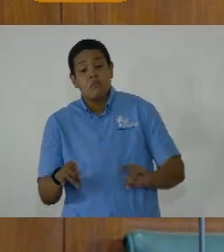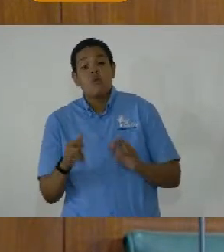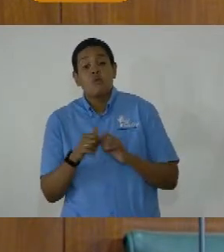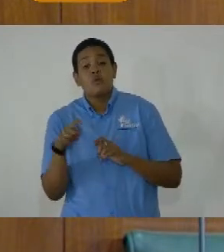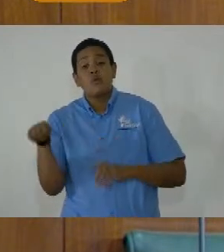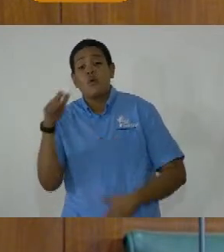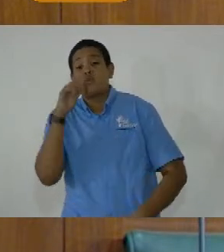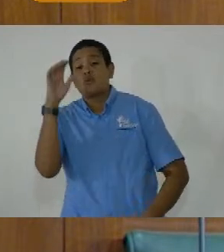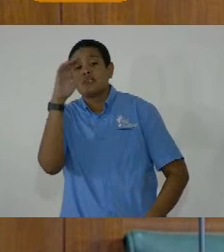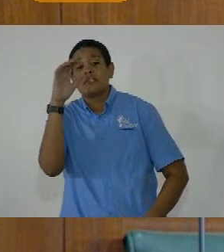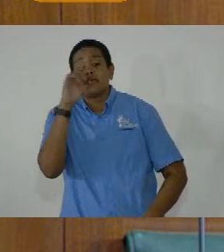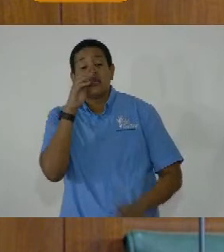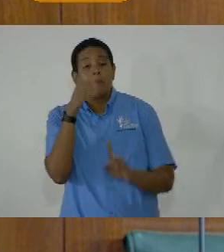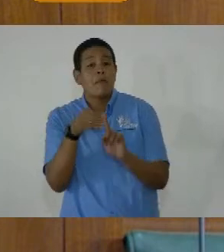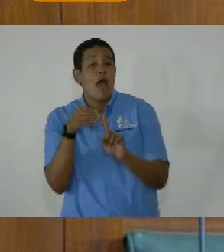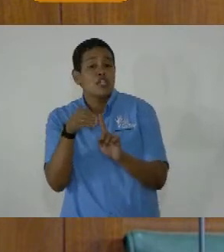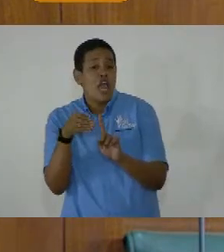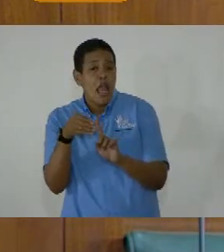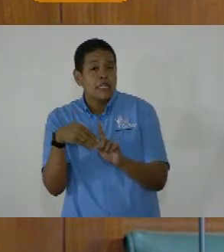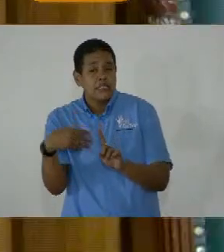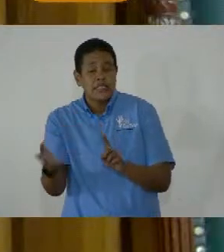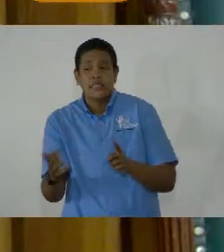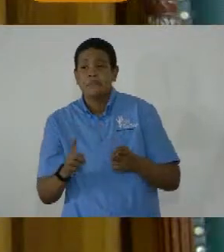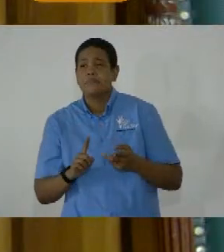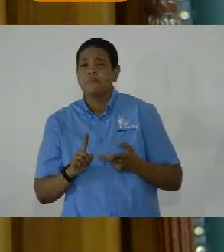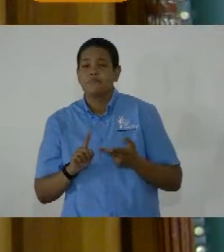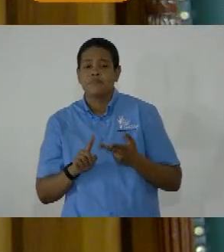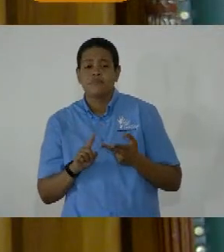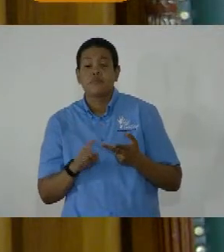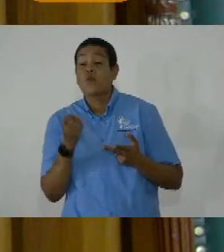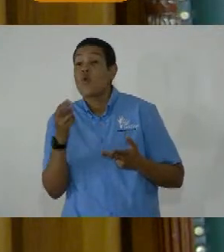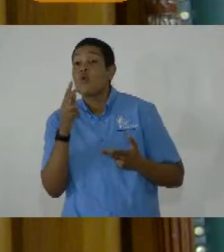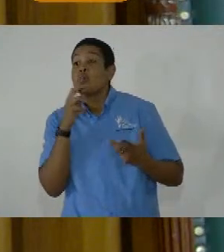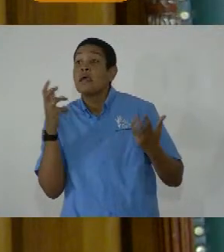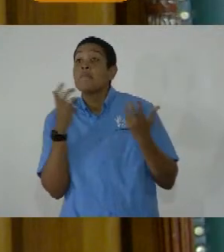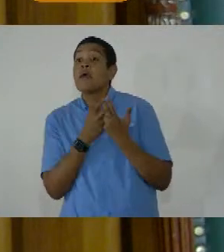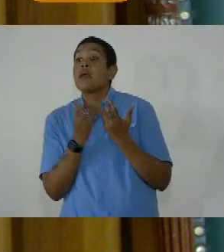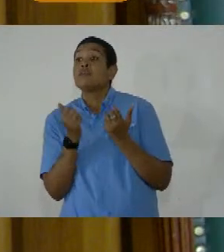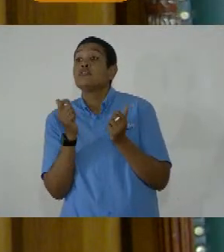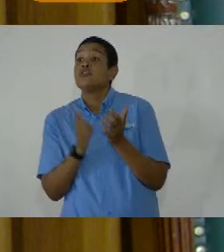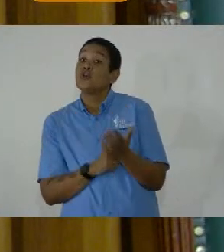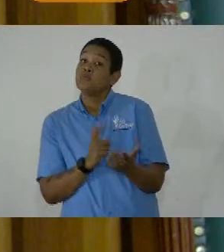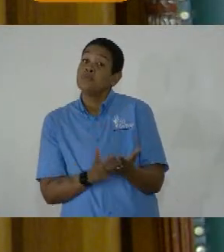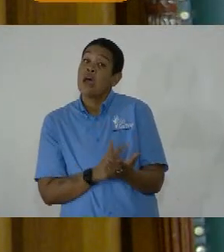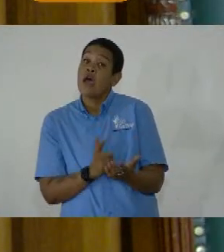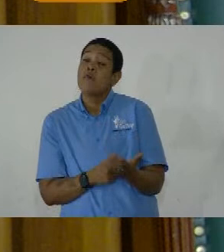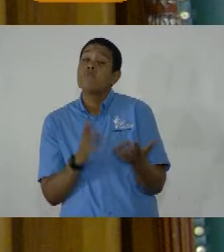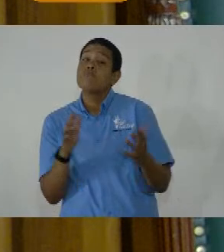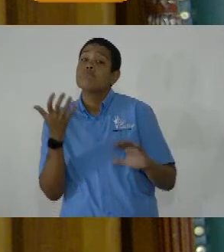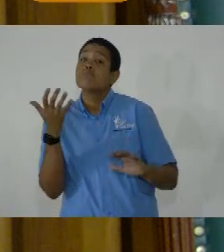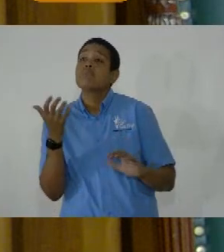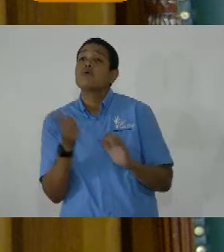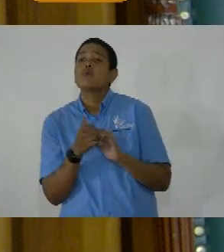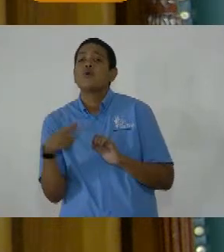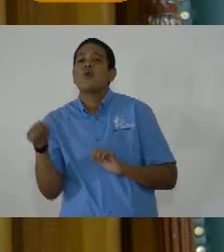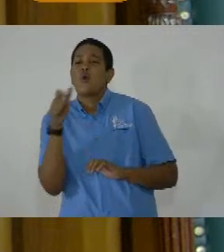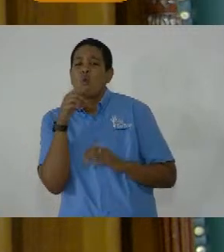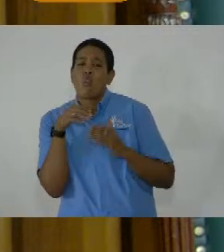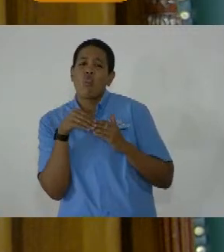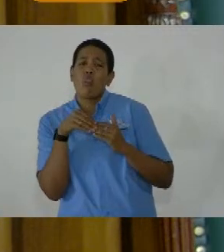seeking partiality, nor does it sit well at times with those seeking